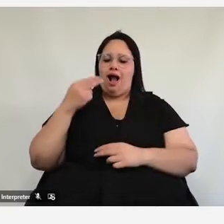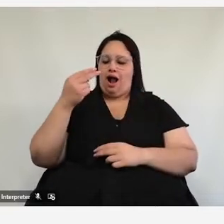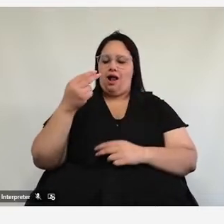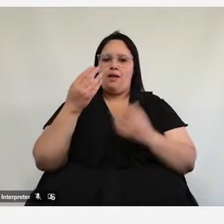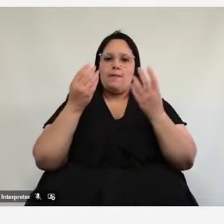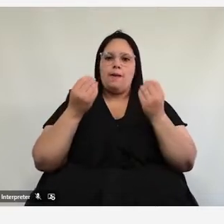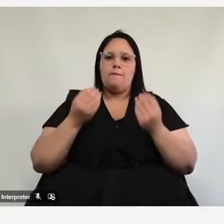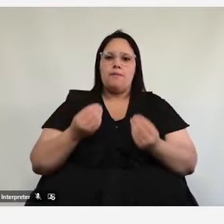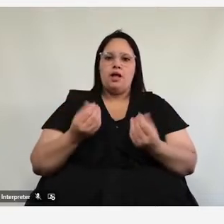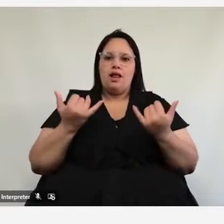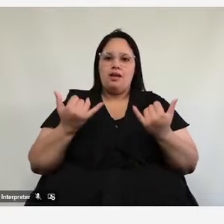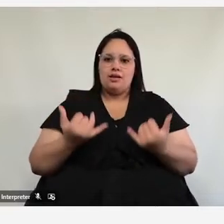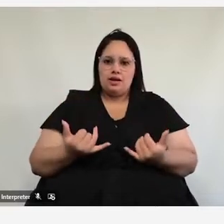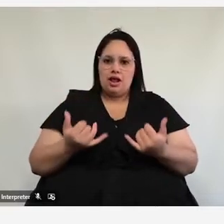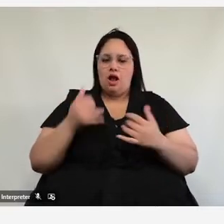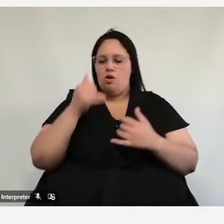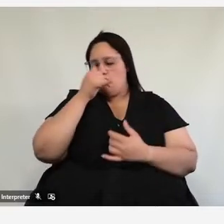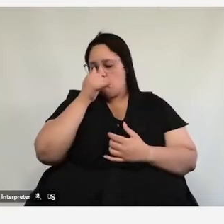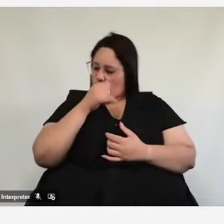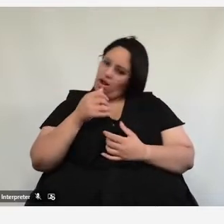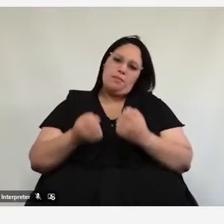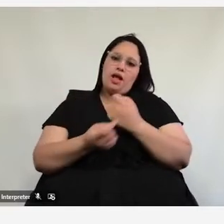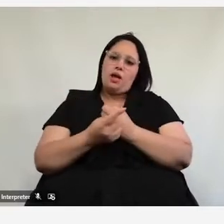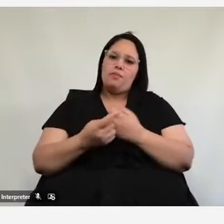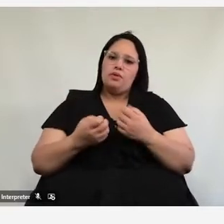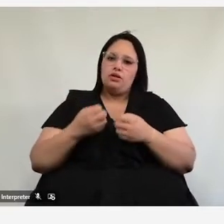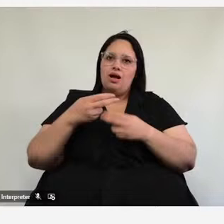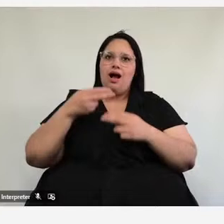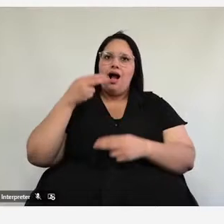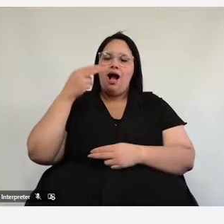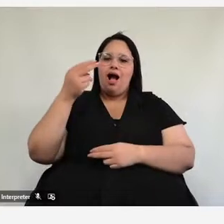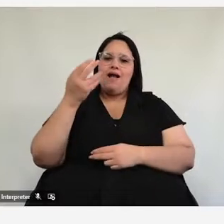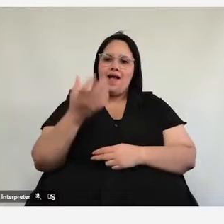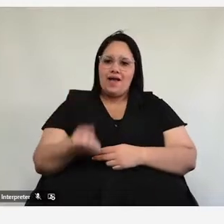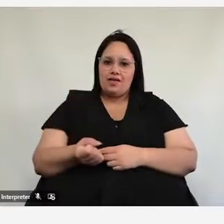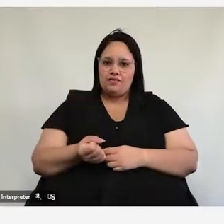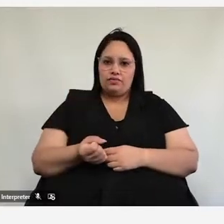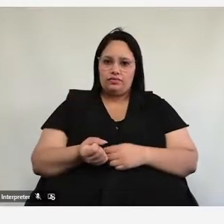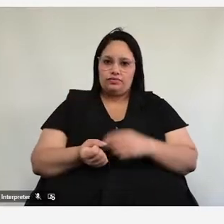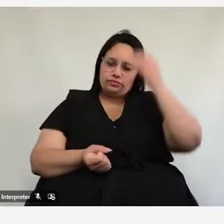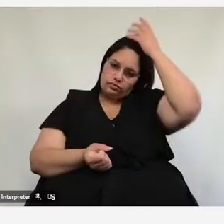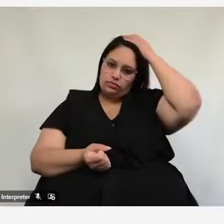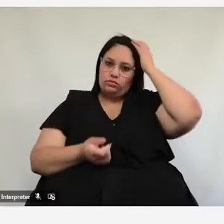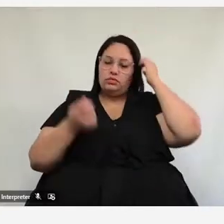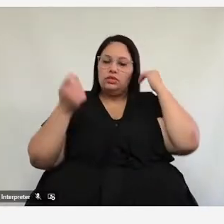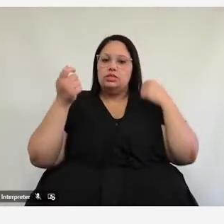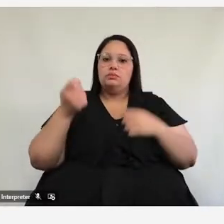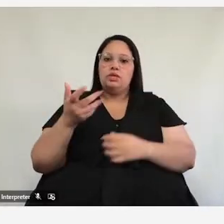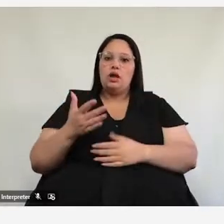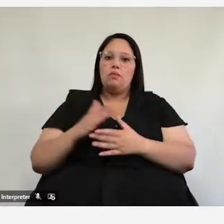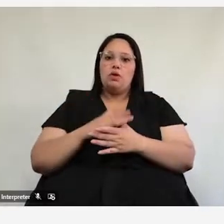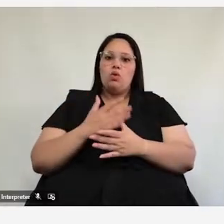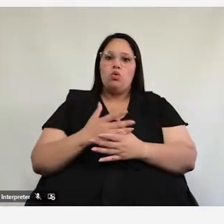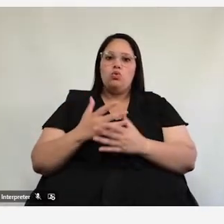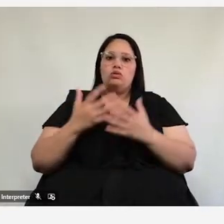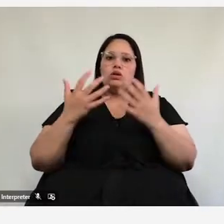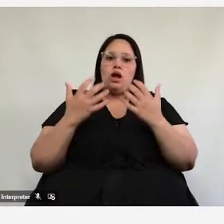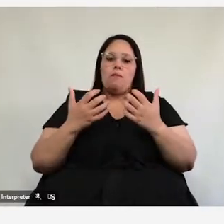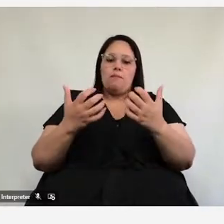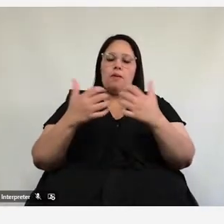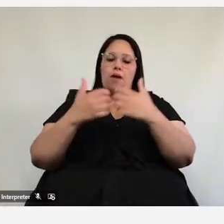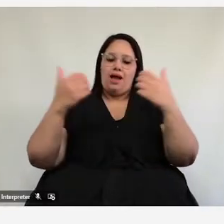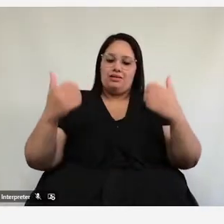of contact crime and murder rate. Somlomo, due to apartheid skewed special